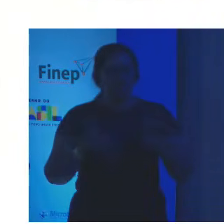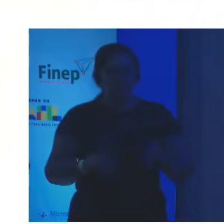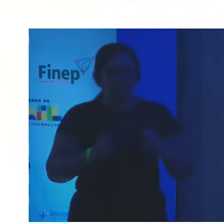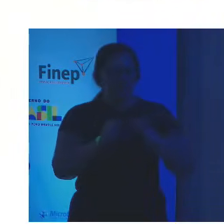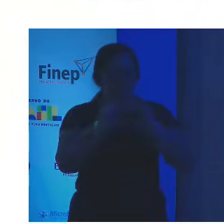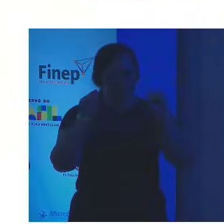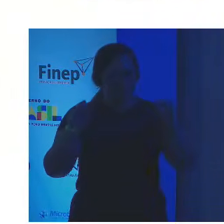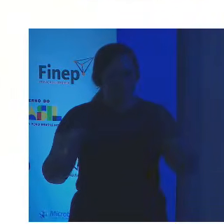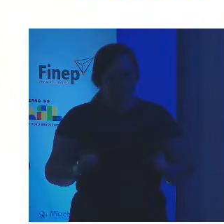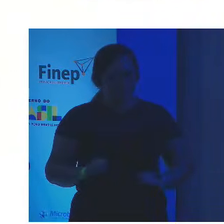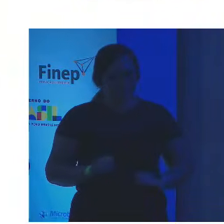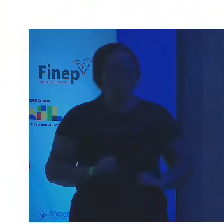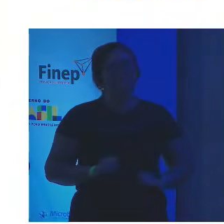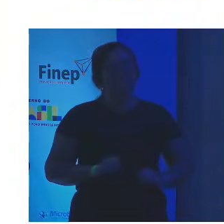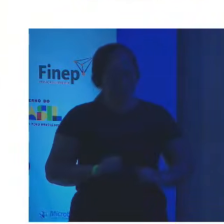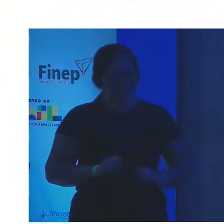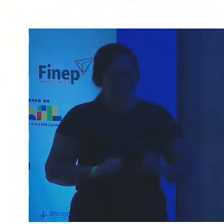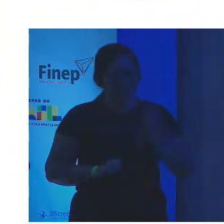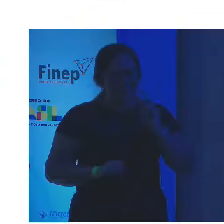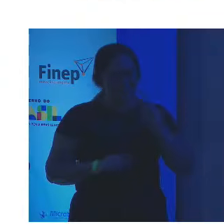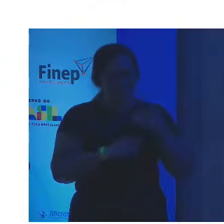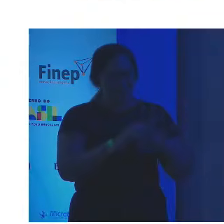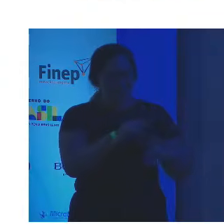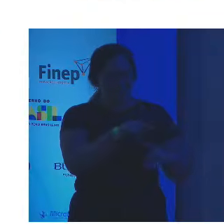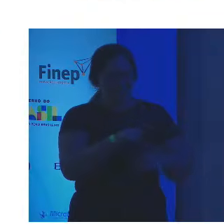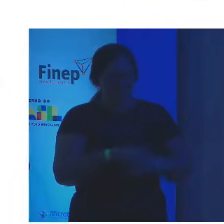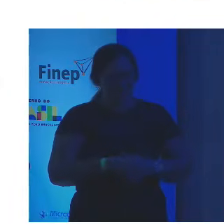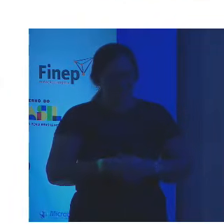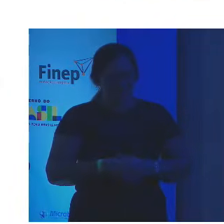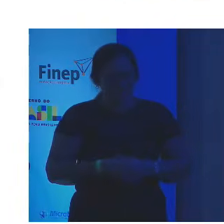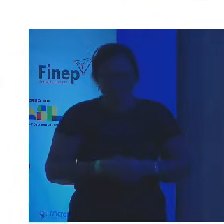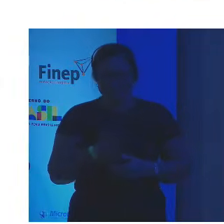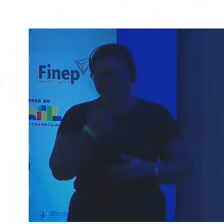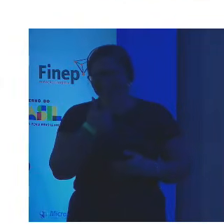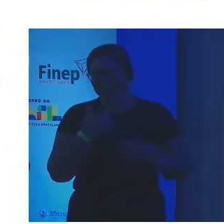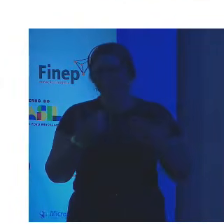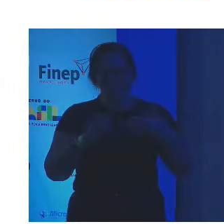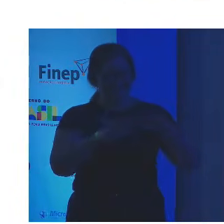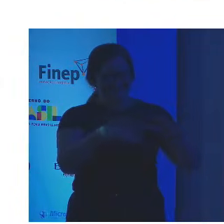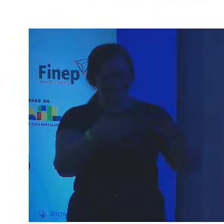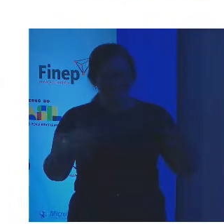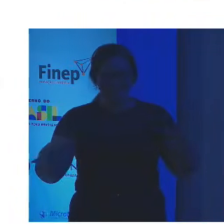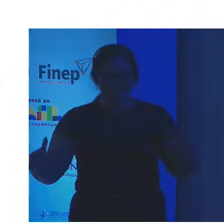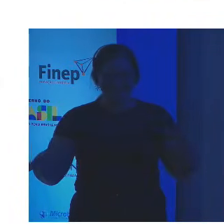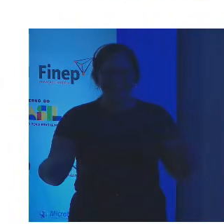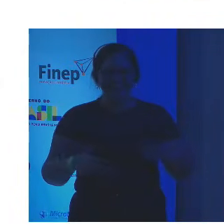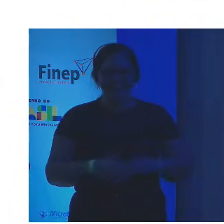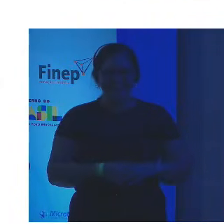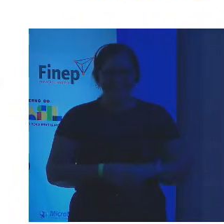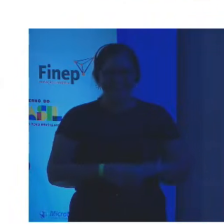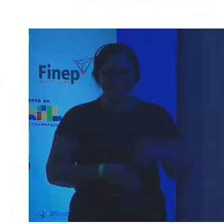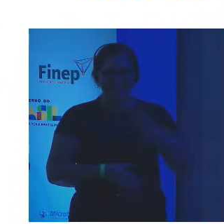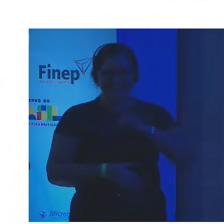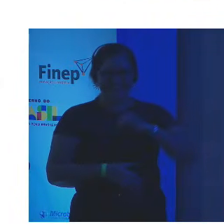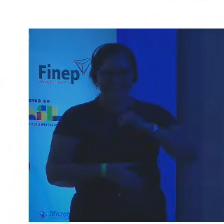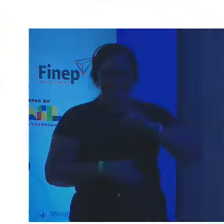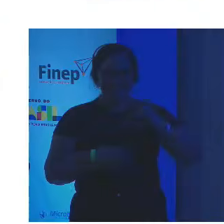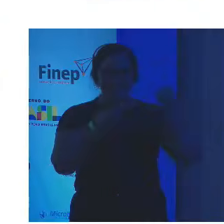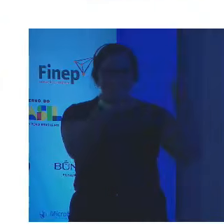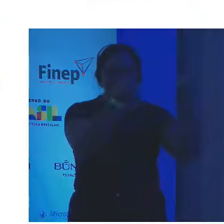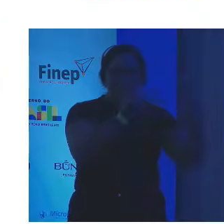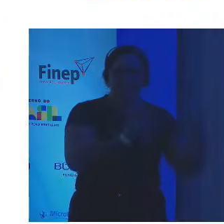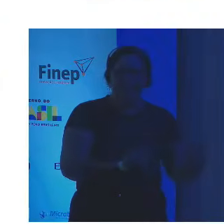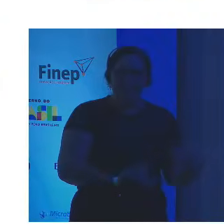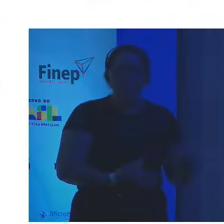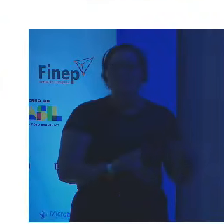report released every year and prepared by 100 of experts in Europe, working 2 years